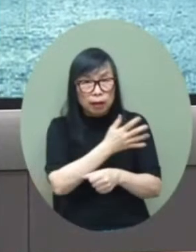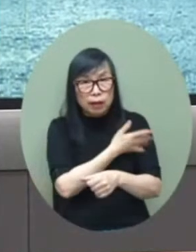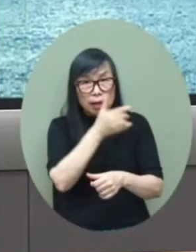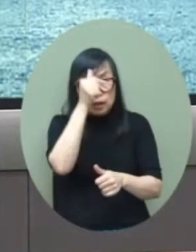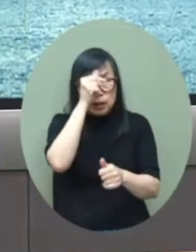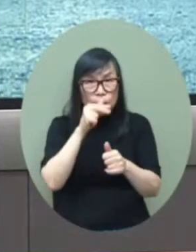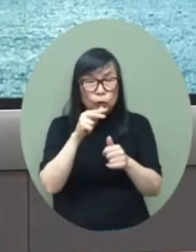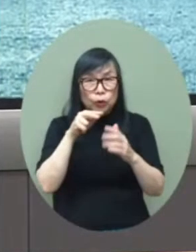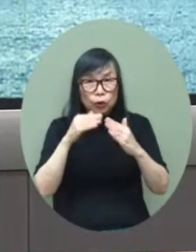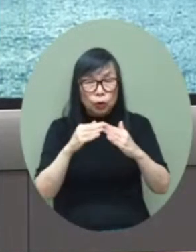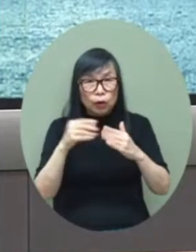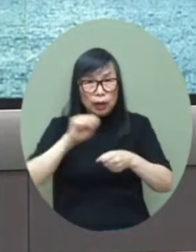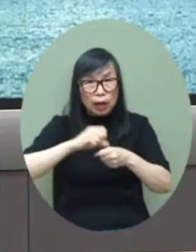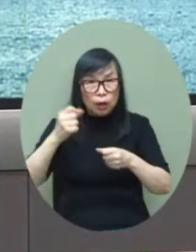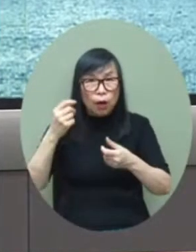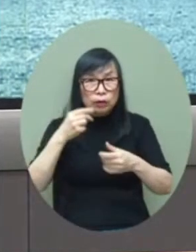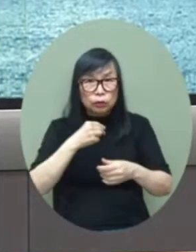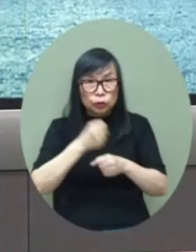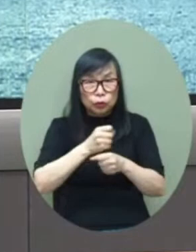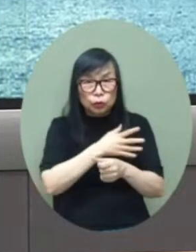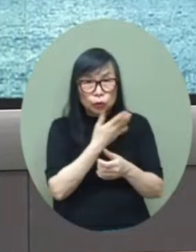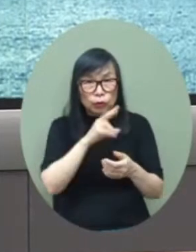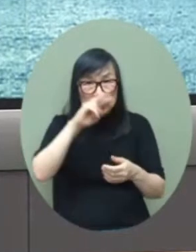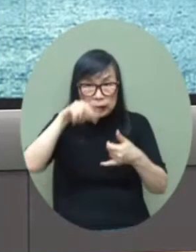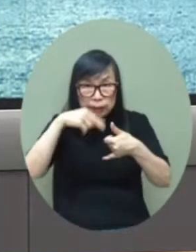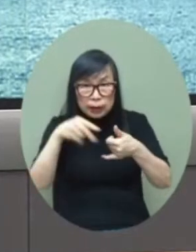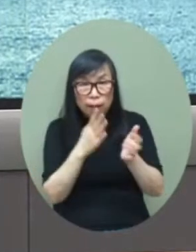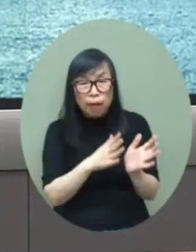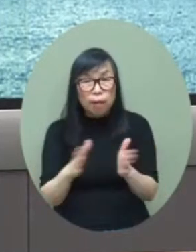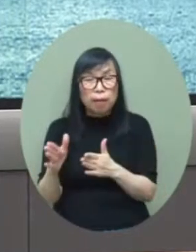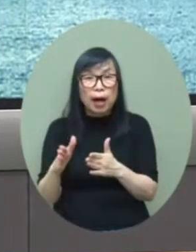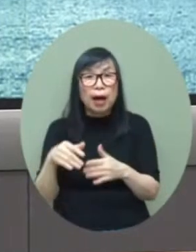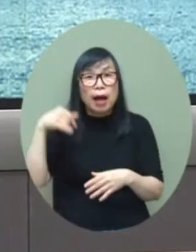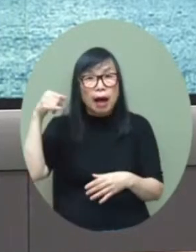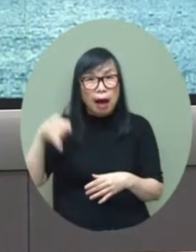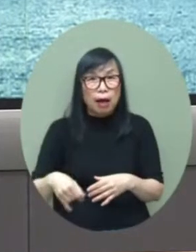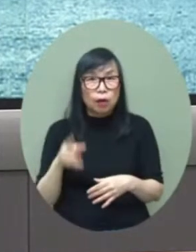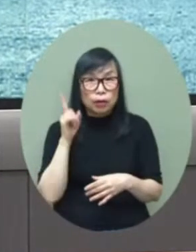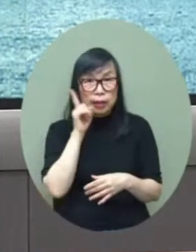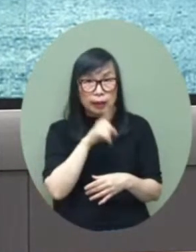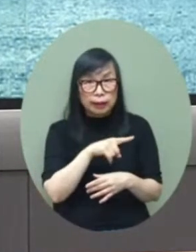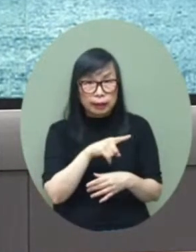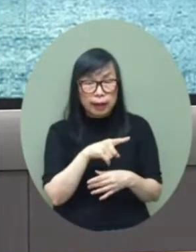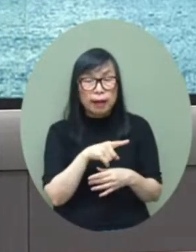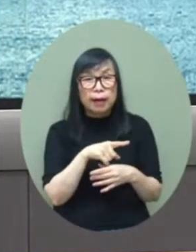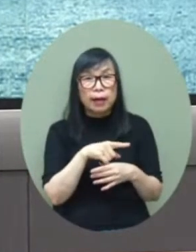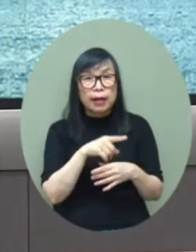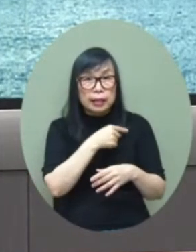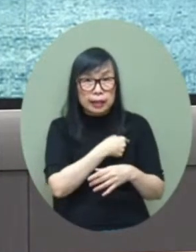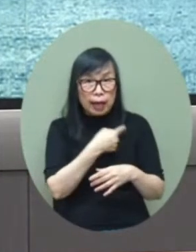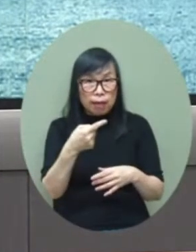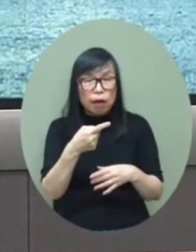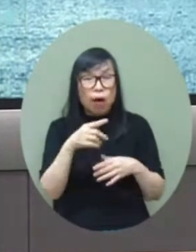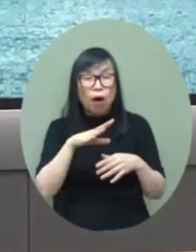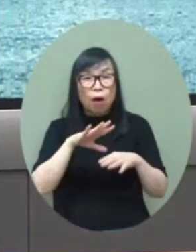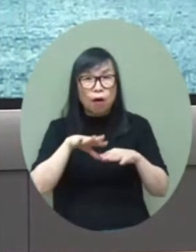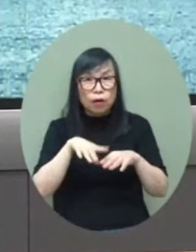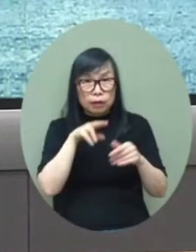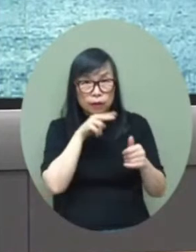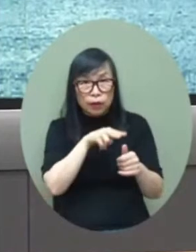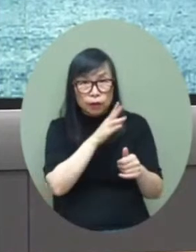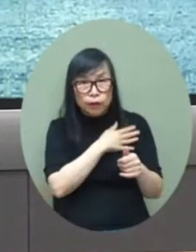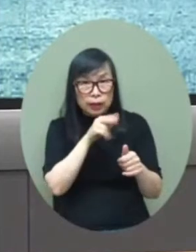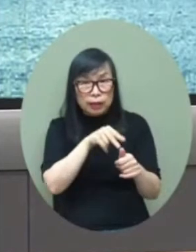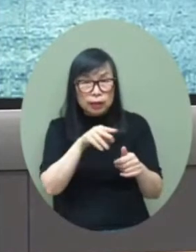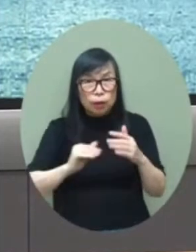to enhance protection for patients and staff, HA will enhance testing of staff members. Starting